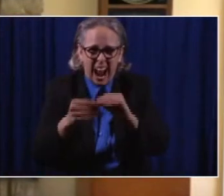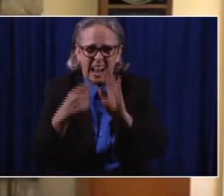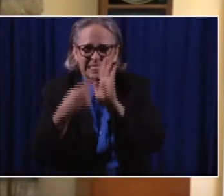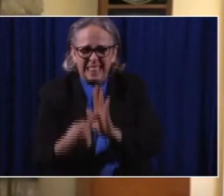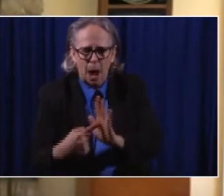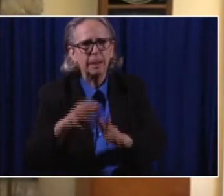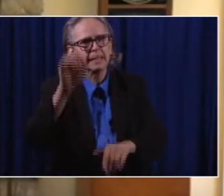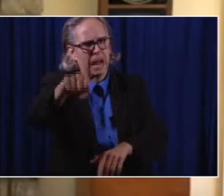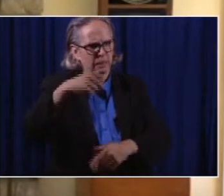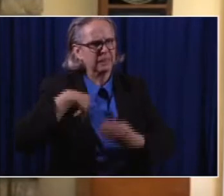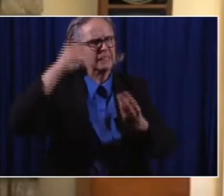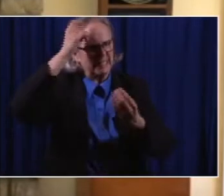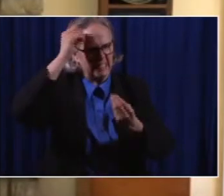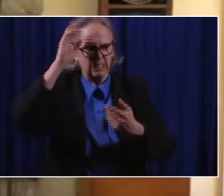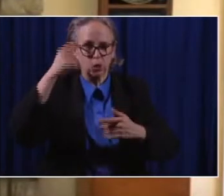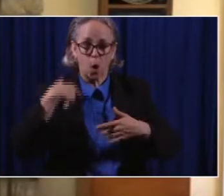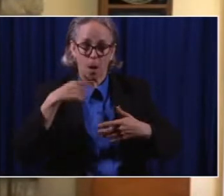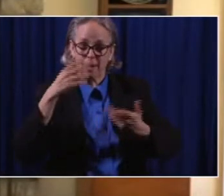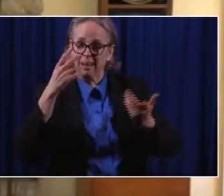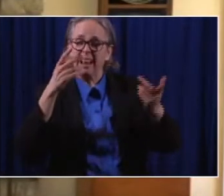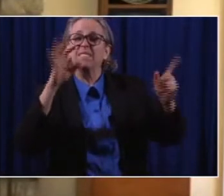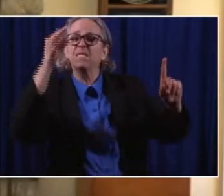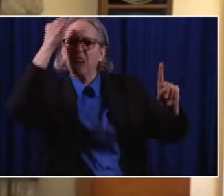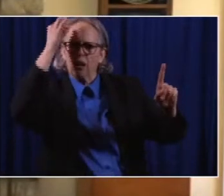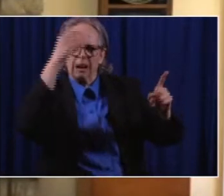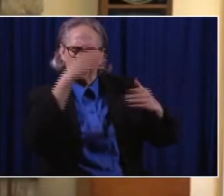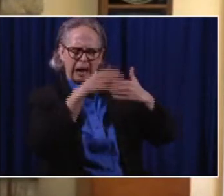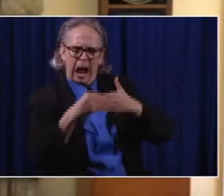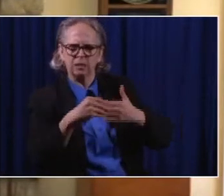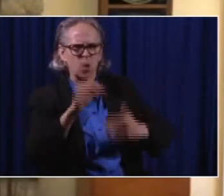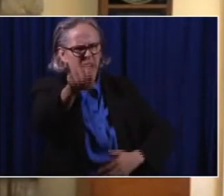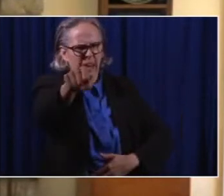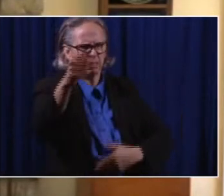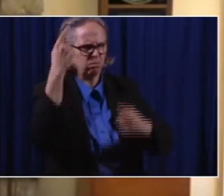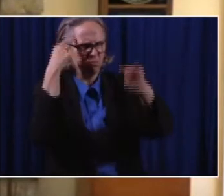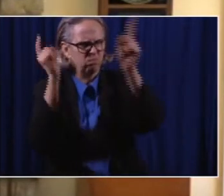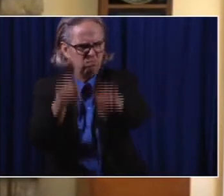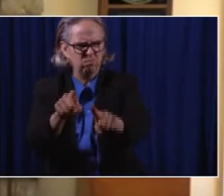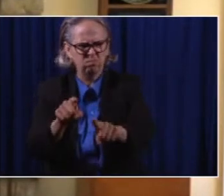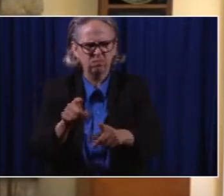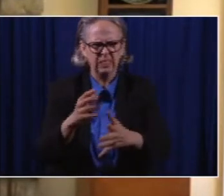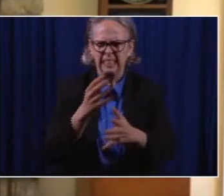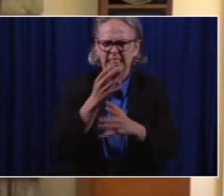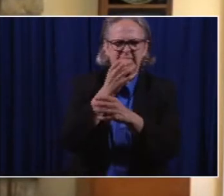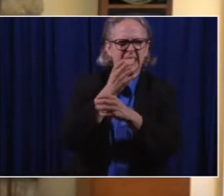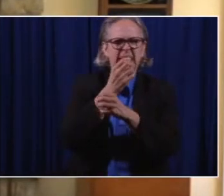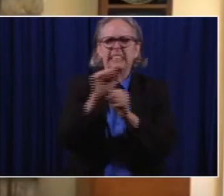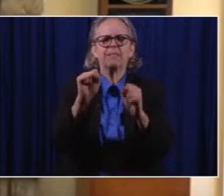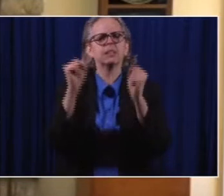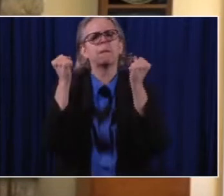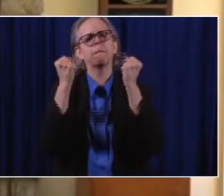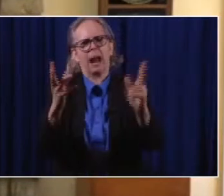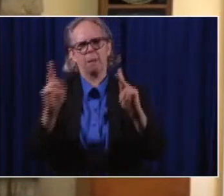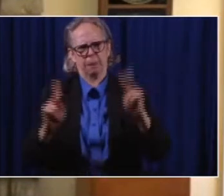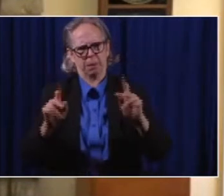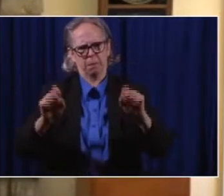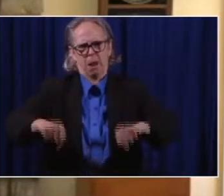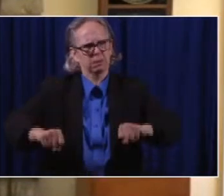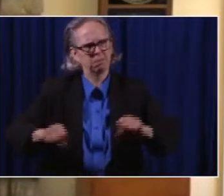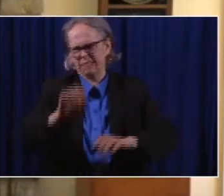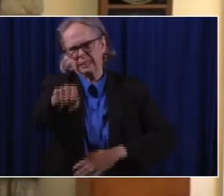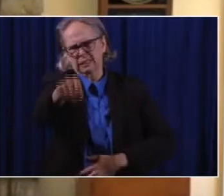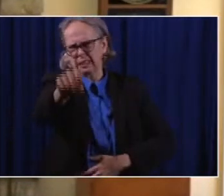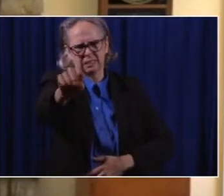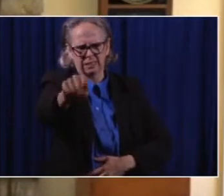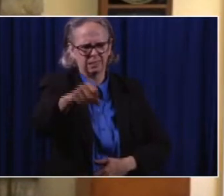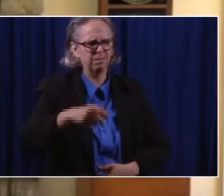to save the most lives we can and to slow the virus down as quickly as we can. So we've looked at,